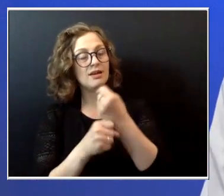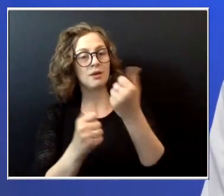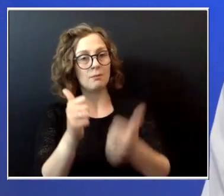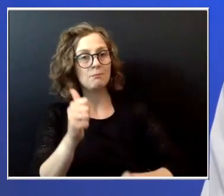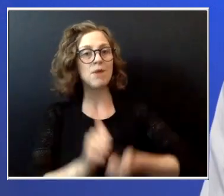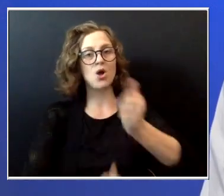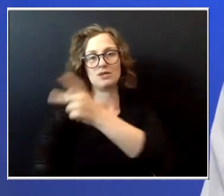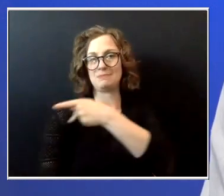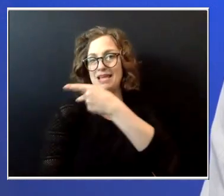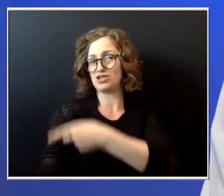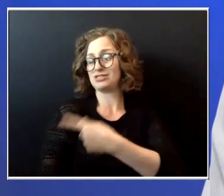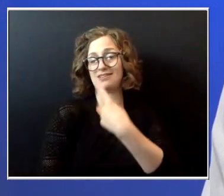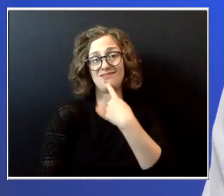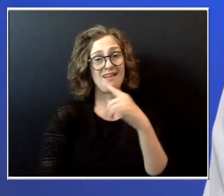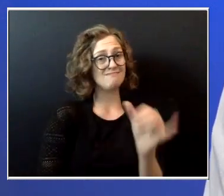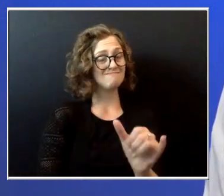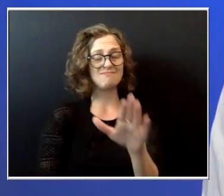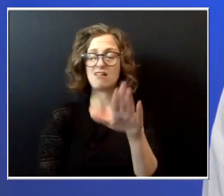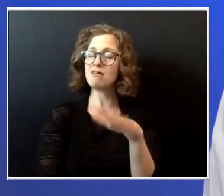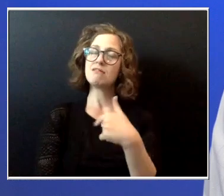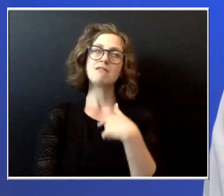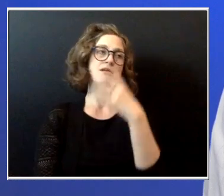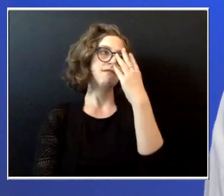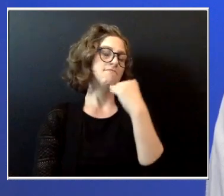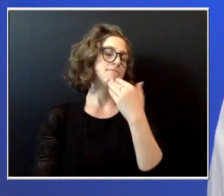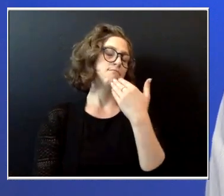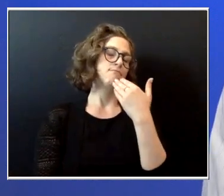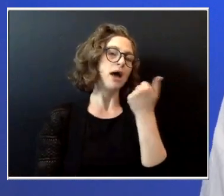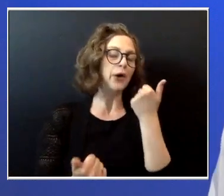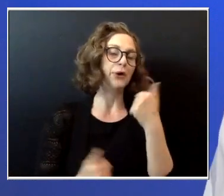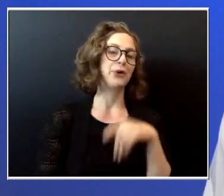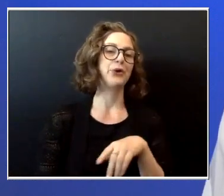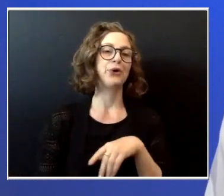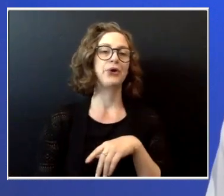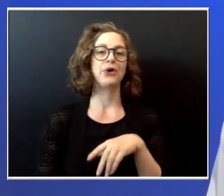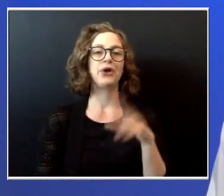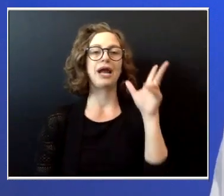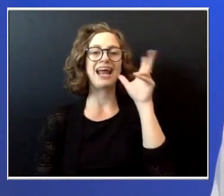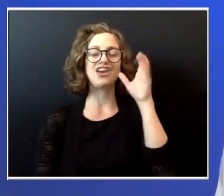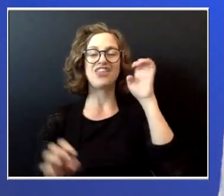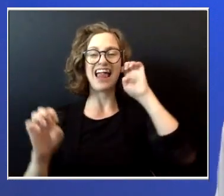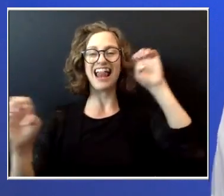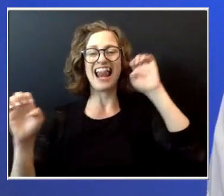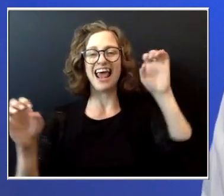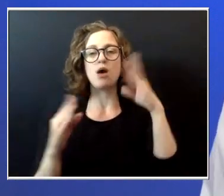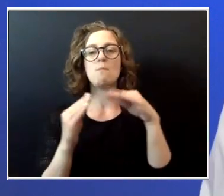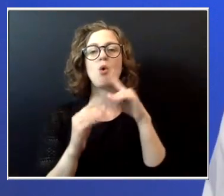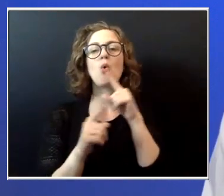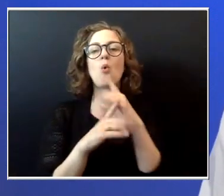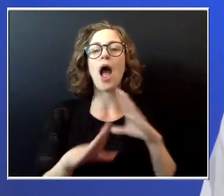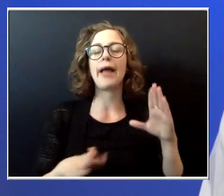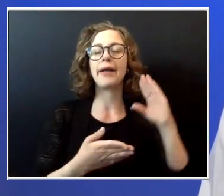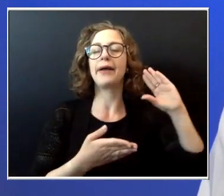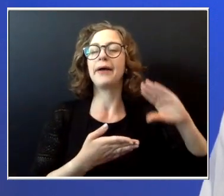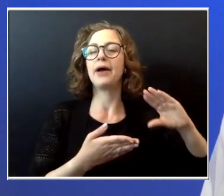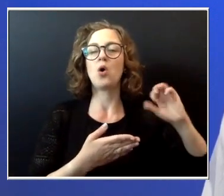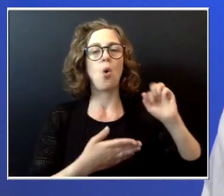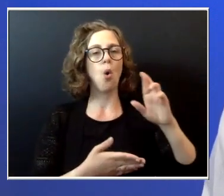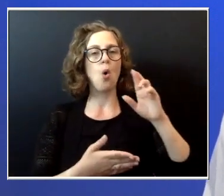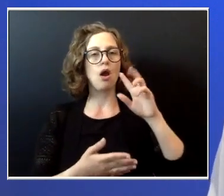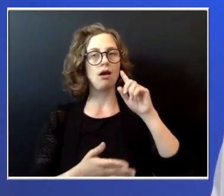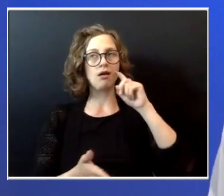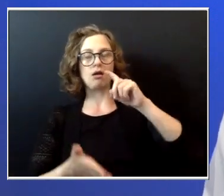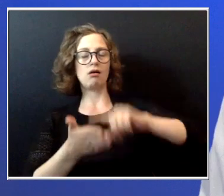that they're sleeping better, they are hearing tinnitus more quietly, or they're noticing it less day to day. I